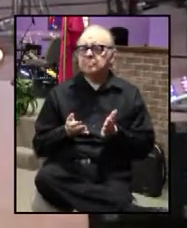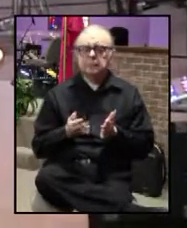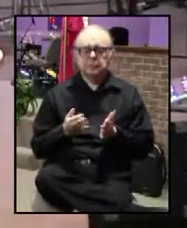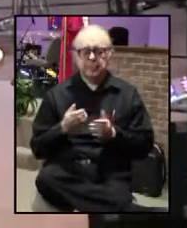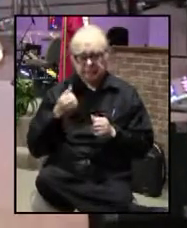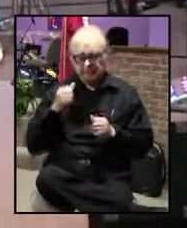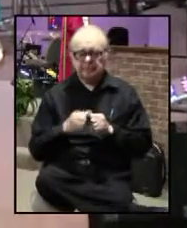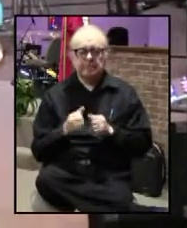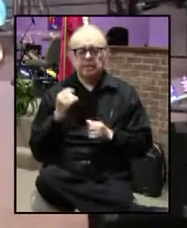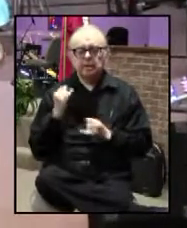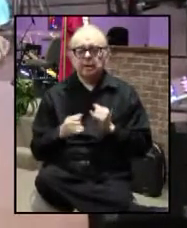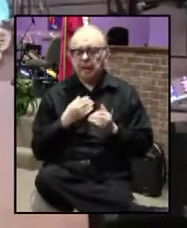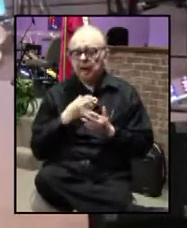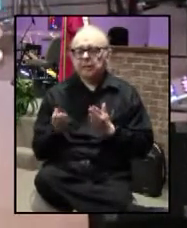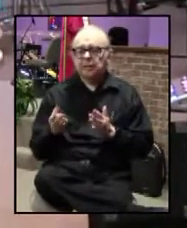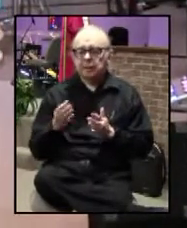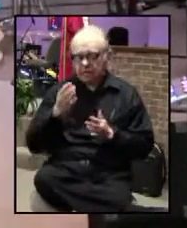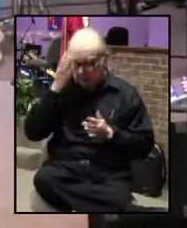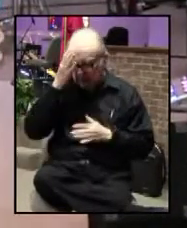But I remember the last thing he said to me.